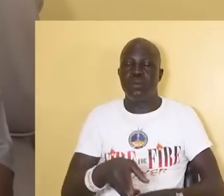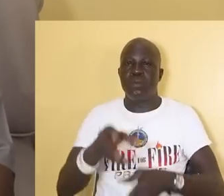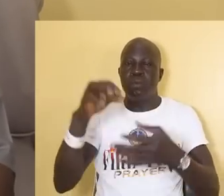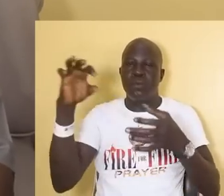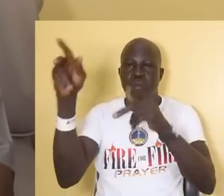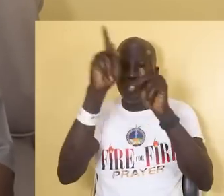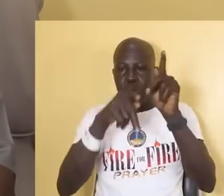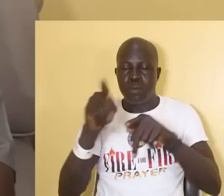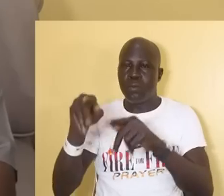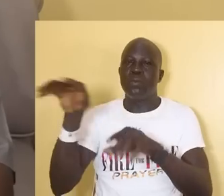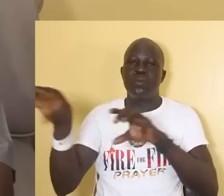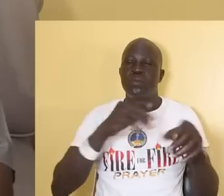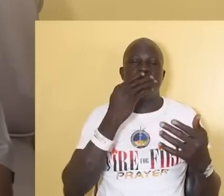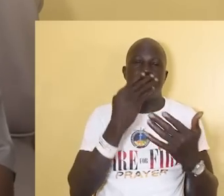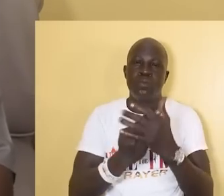you good.